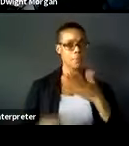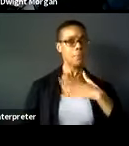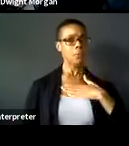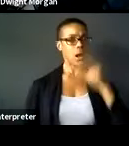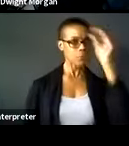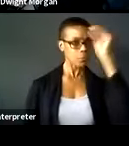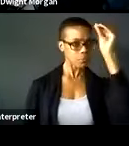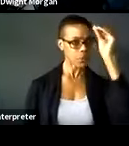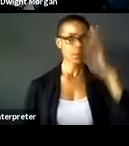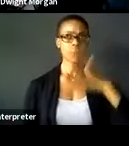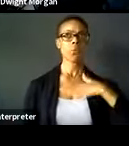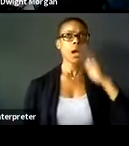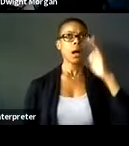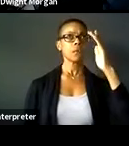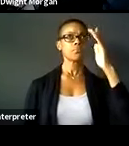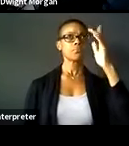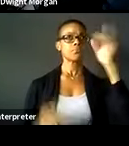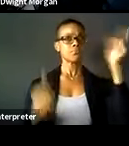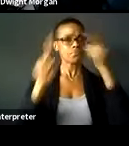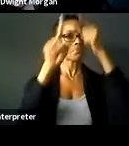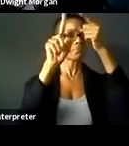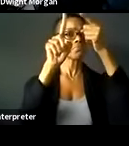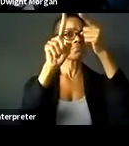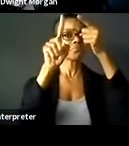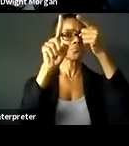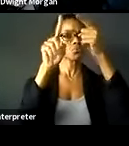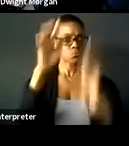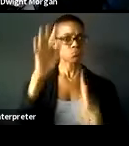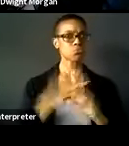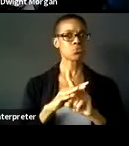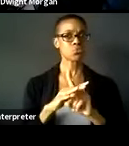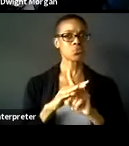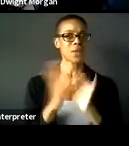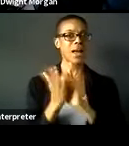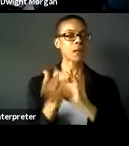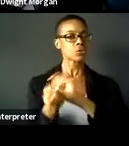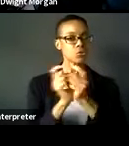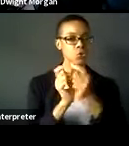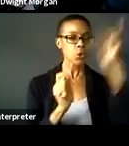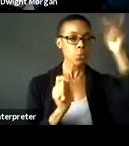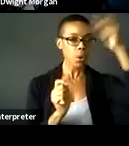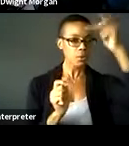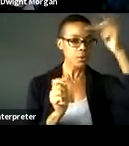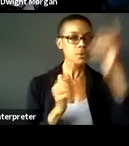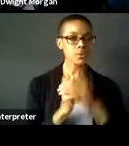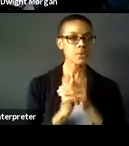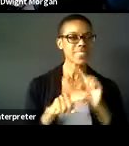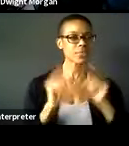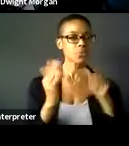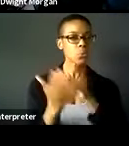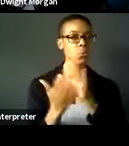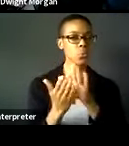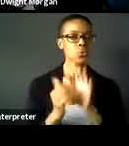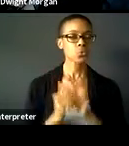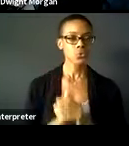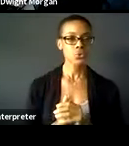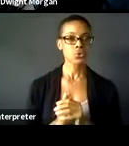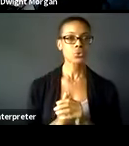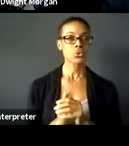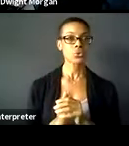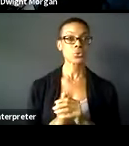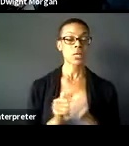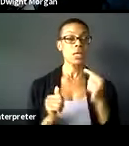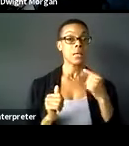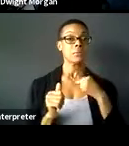also ways of doing politics different. So when I looked around, there was the